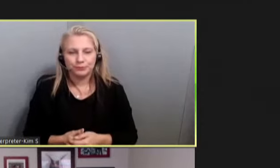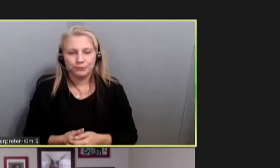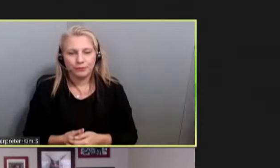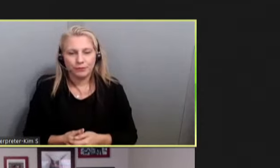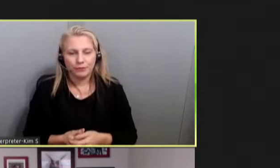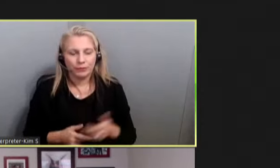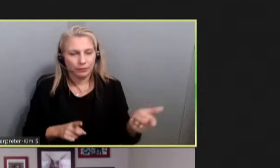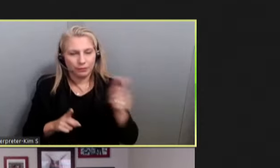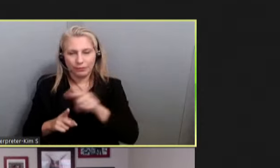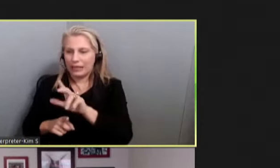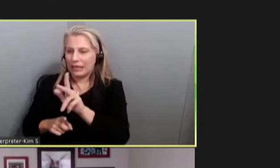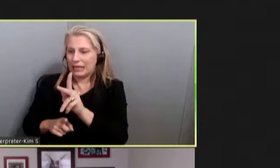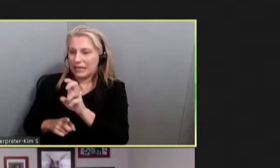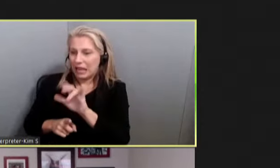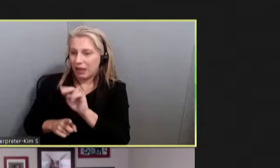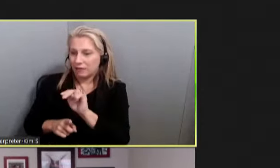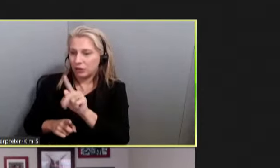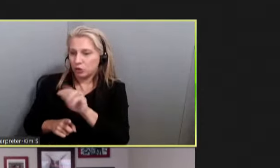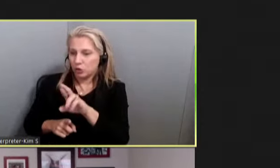Let's go to Kevin Torres.